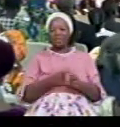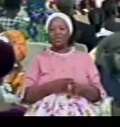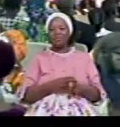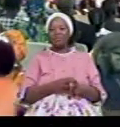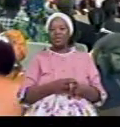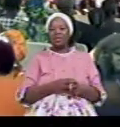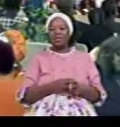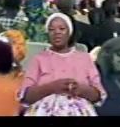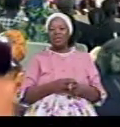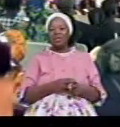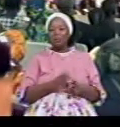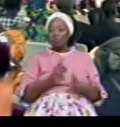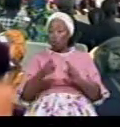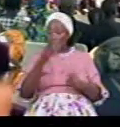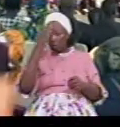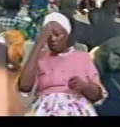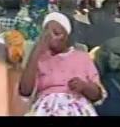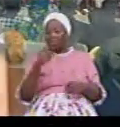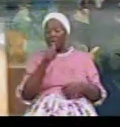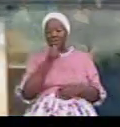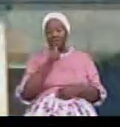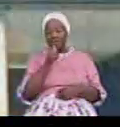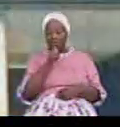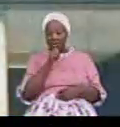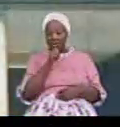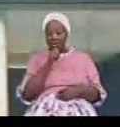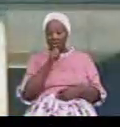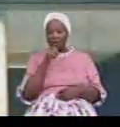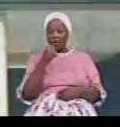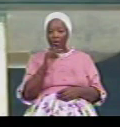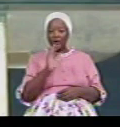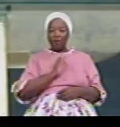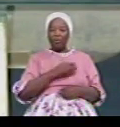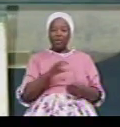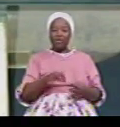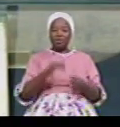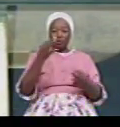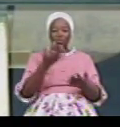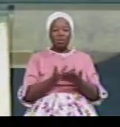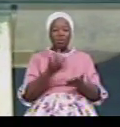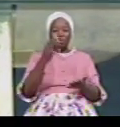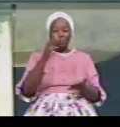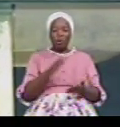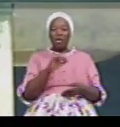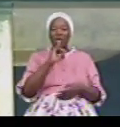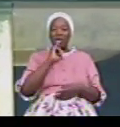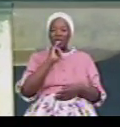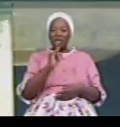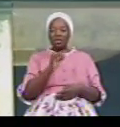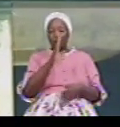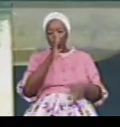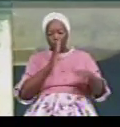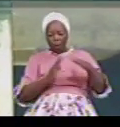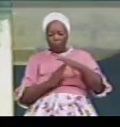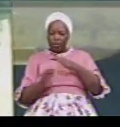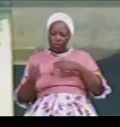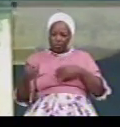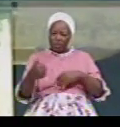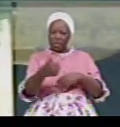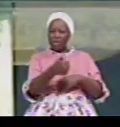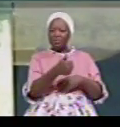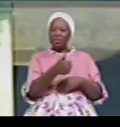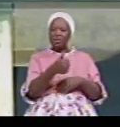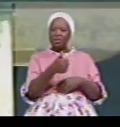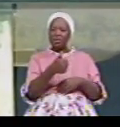But you know, the secret of our spiritual wealth is humble yourselves in